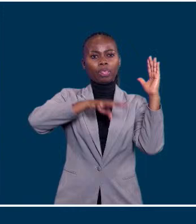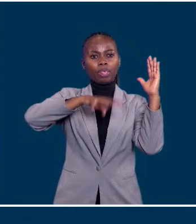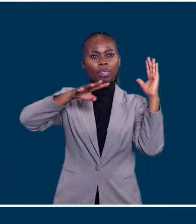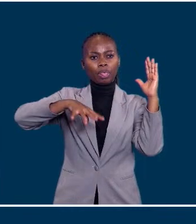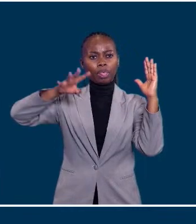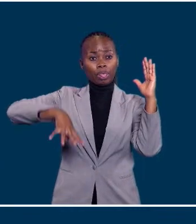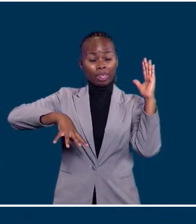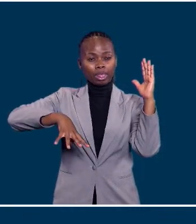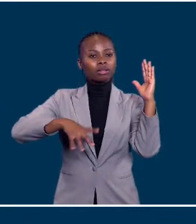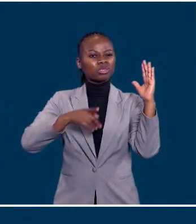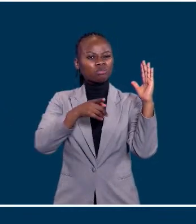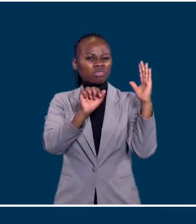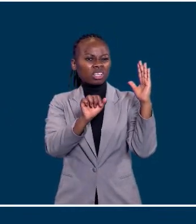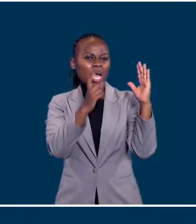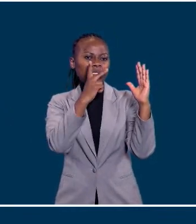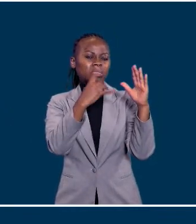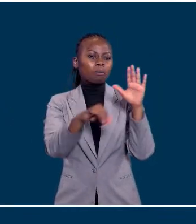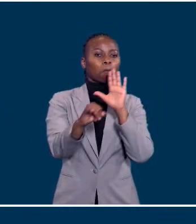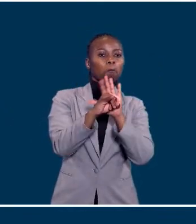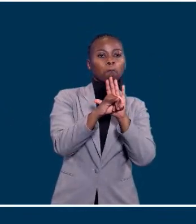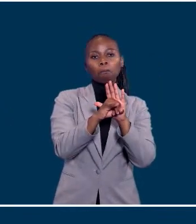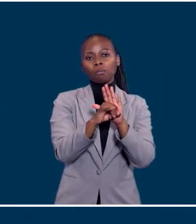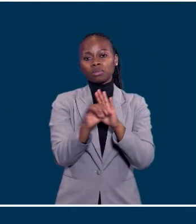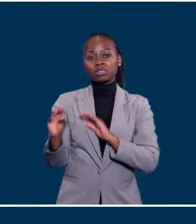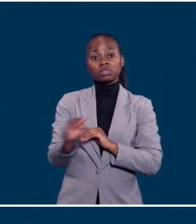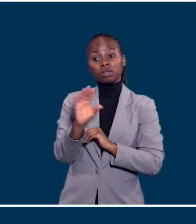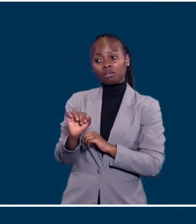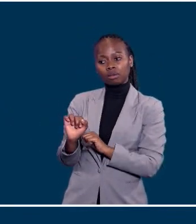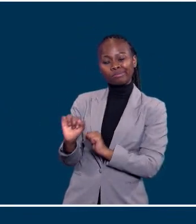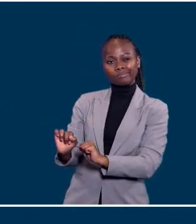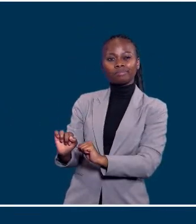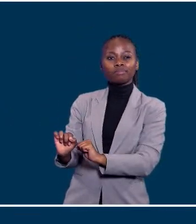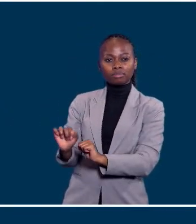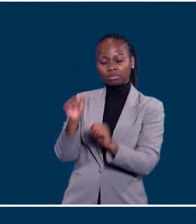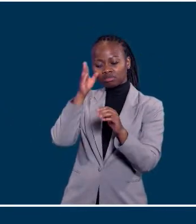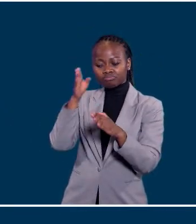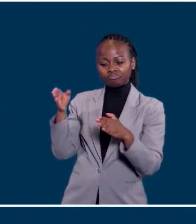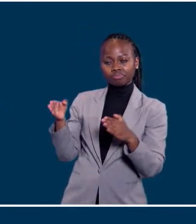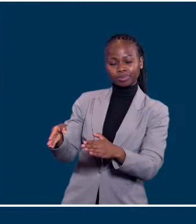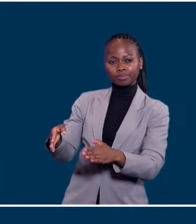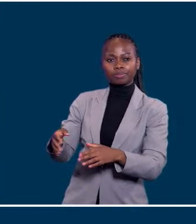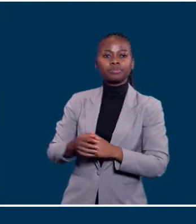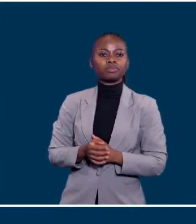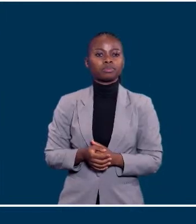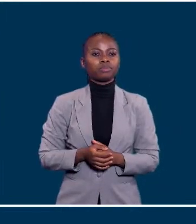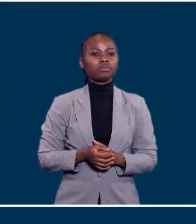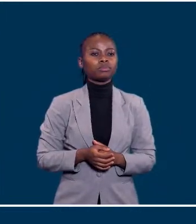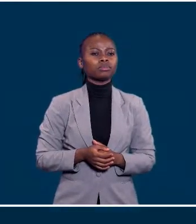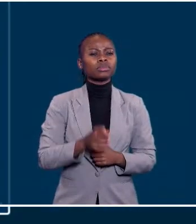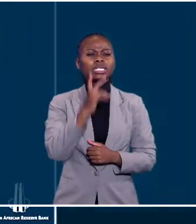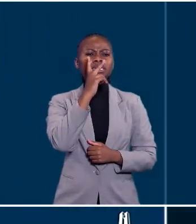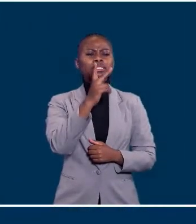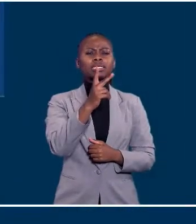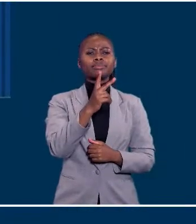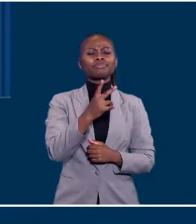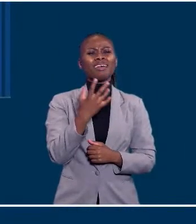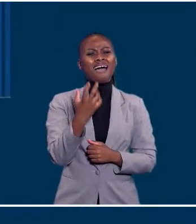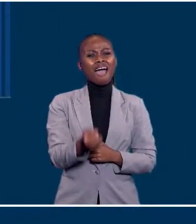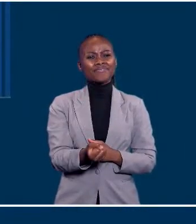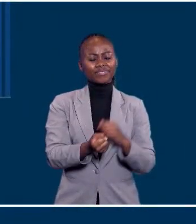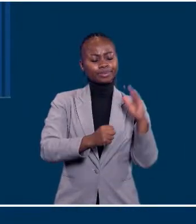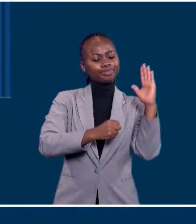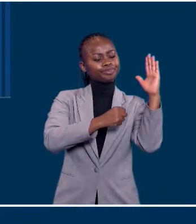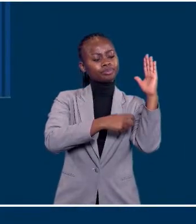neutral real rate are. Just to take South Africa and focus in a bit more on it. You can see that the equilibrium